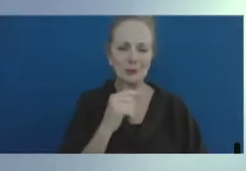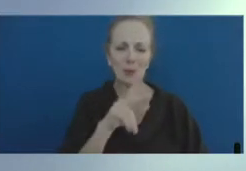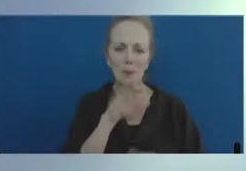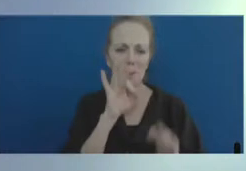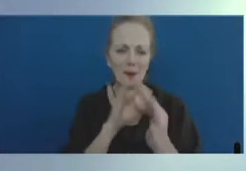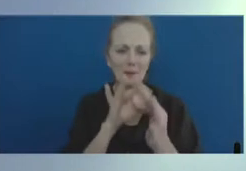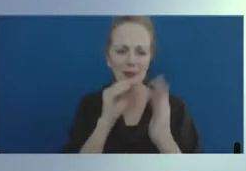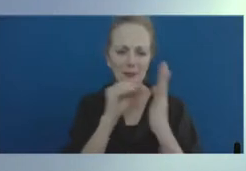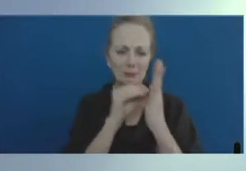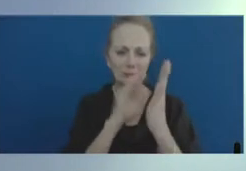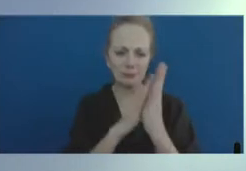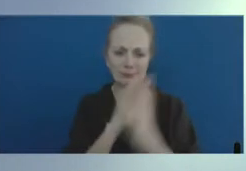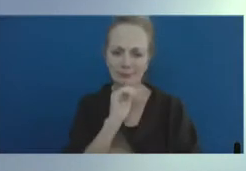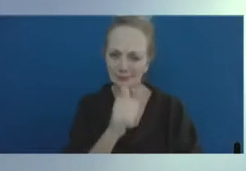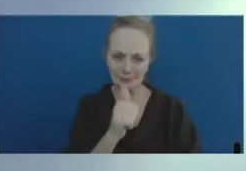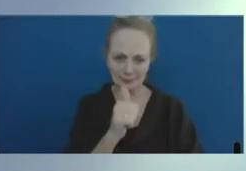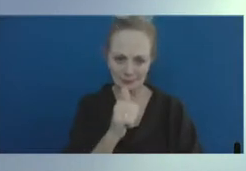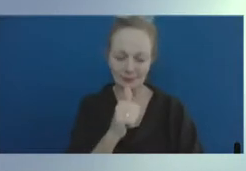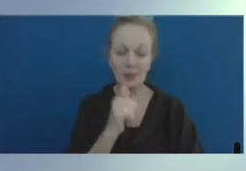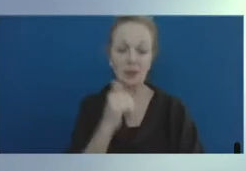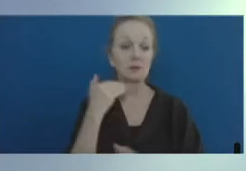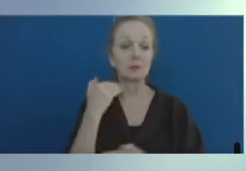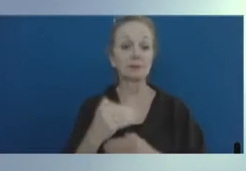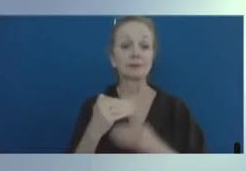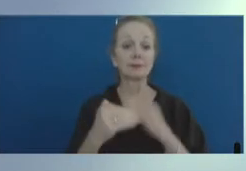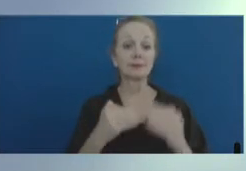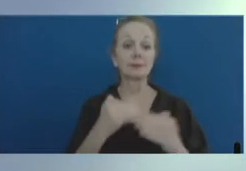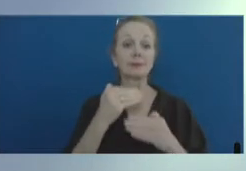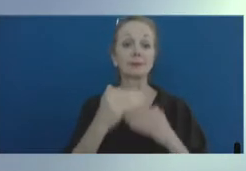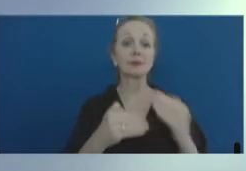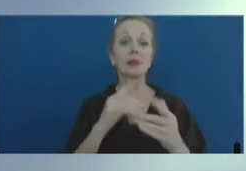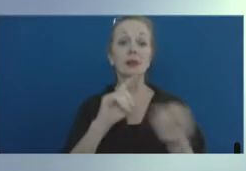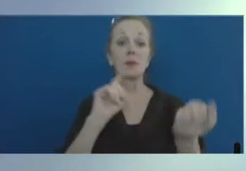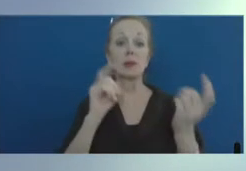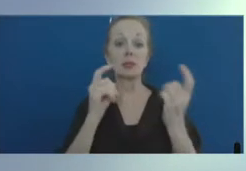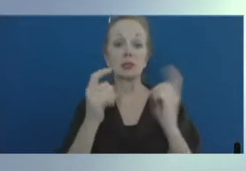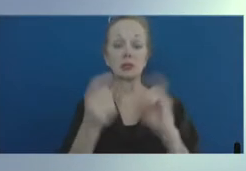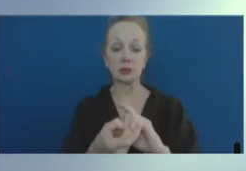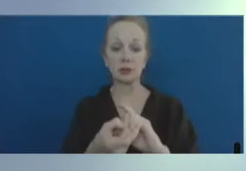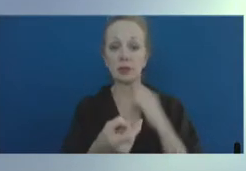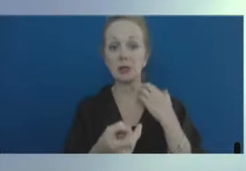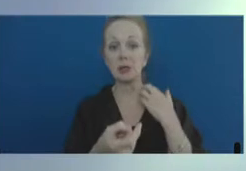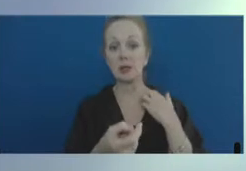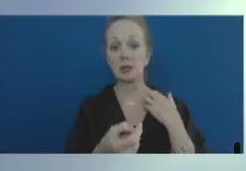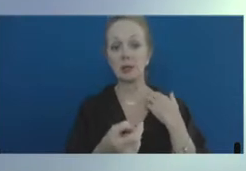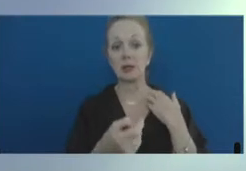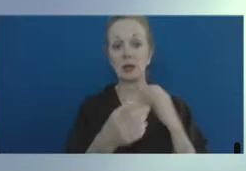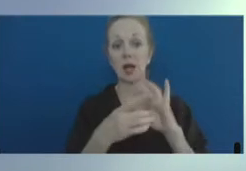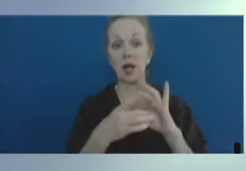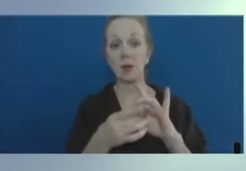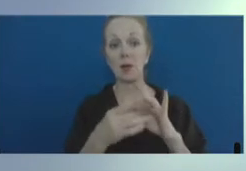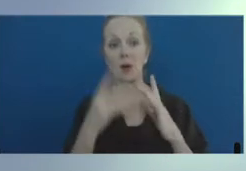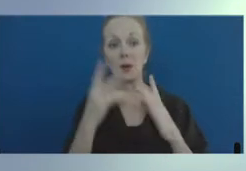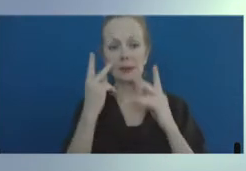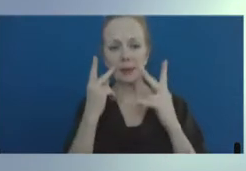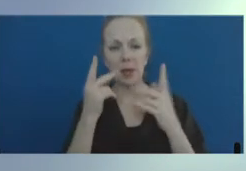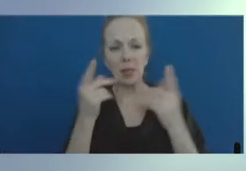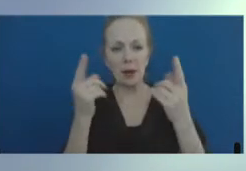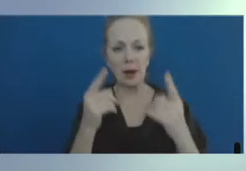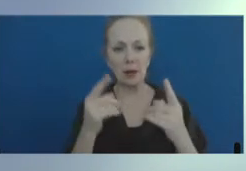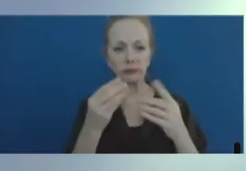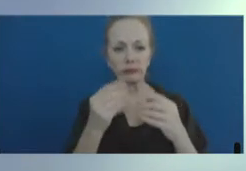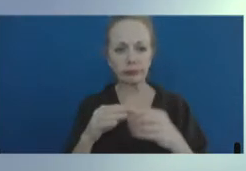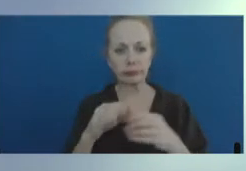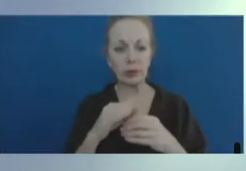will be steps along the way where we would have to make amendments or changes based on what we saw happening on the ground. And we've done